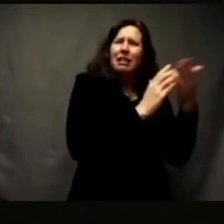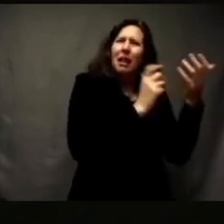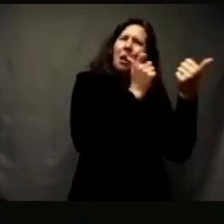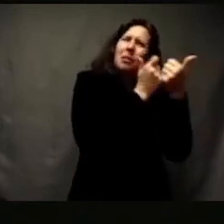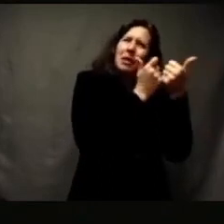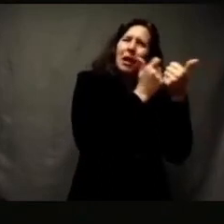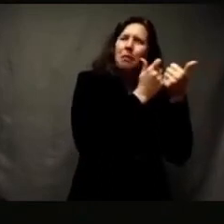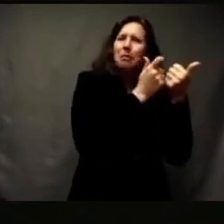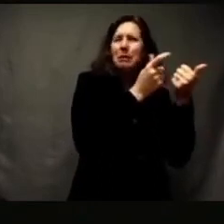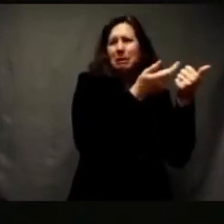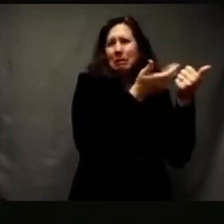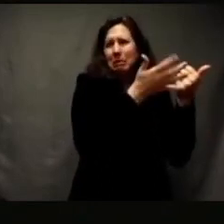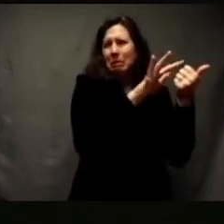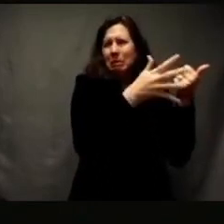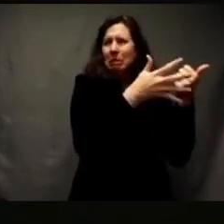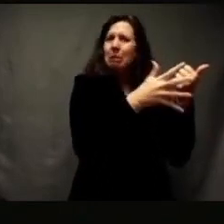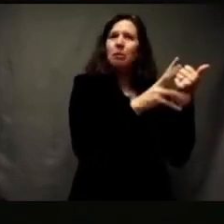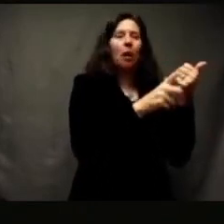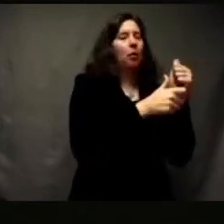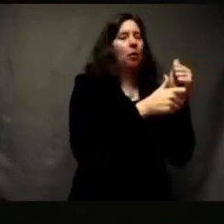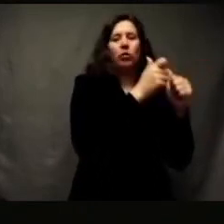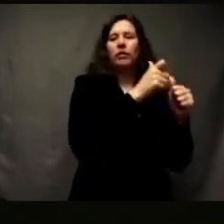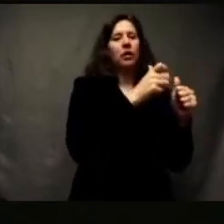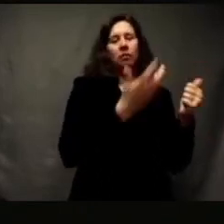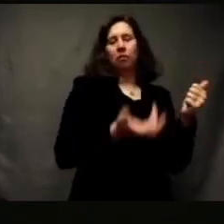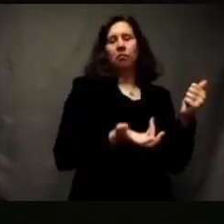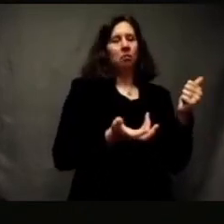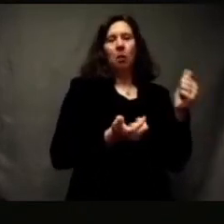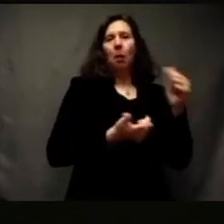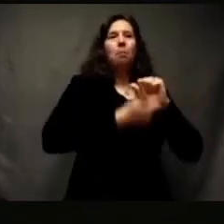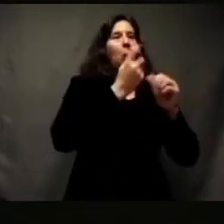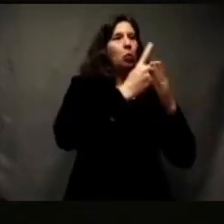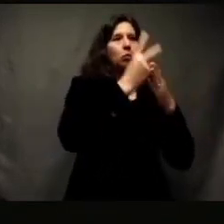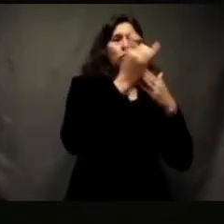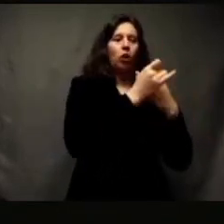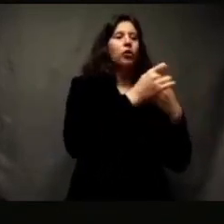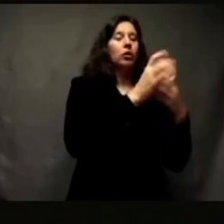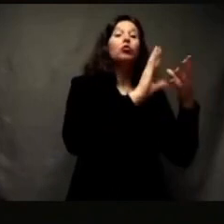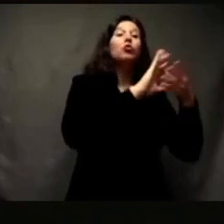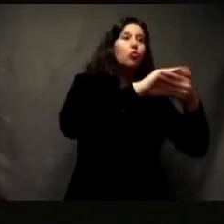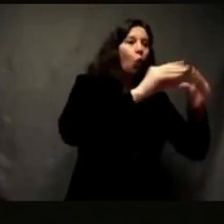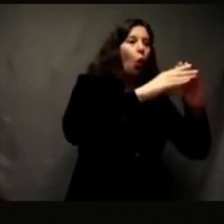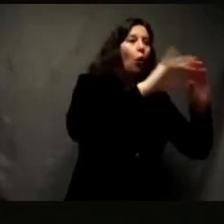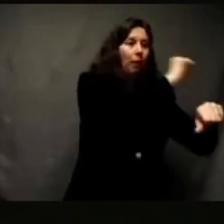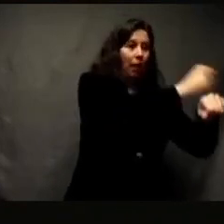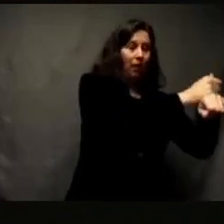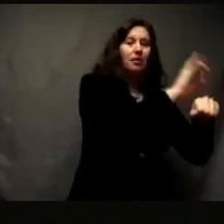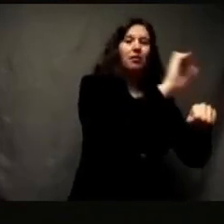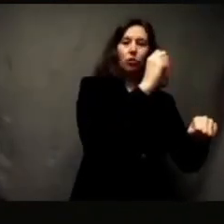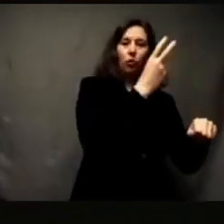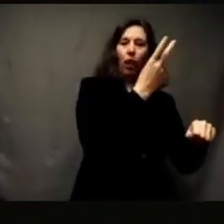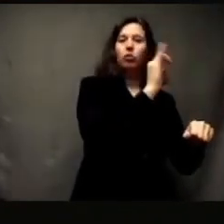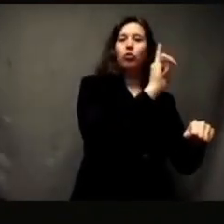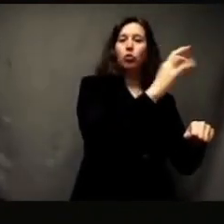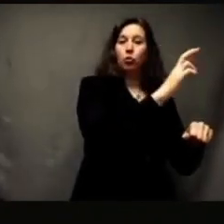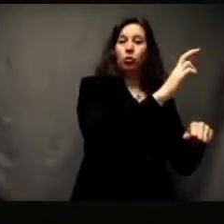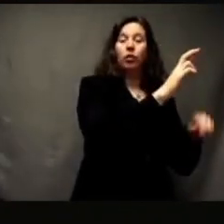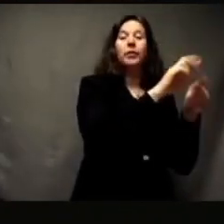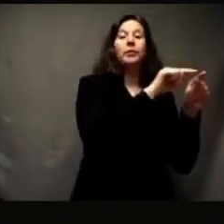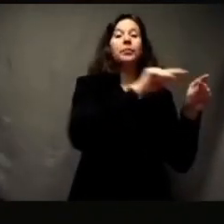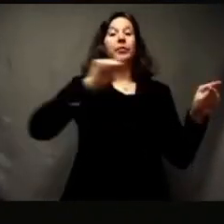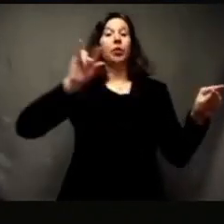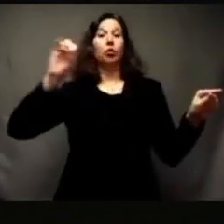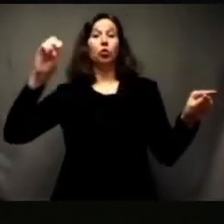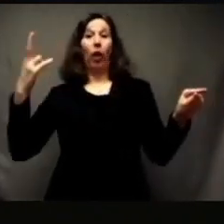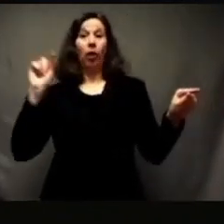but for the purposes of this one, we'll say that most projects are story-based in ScratchJr. And then in